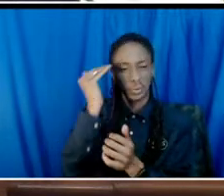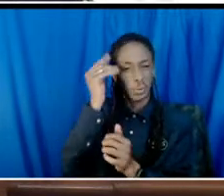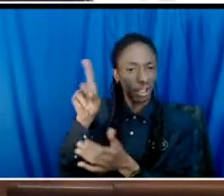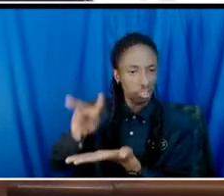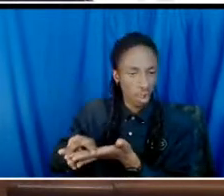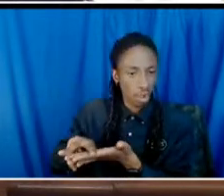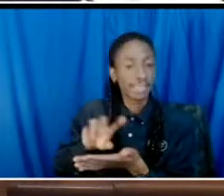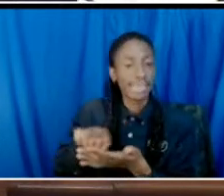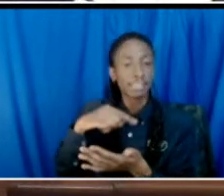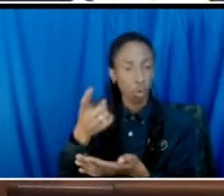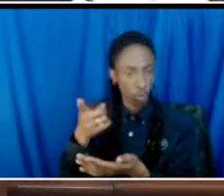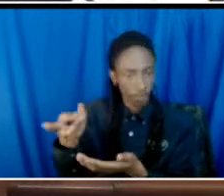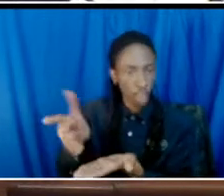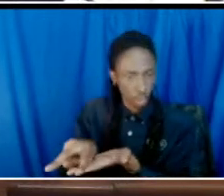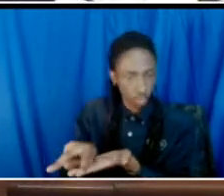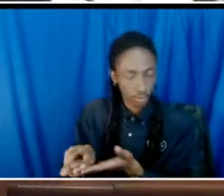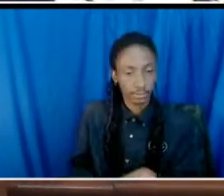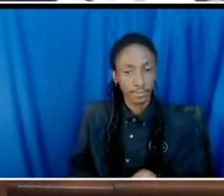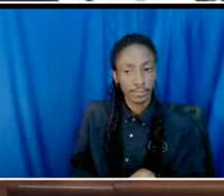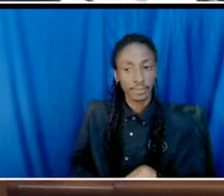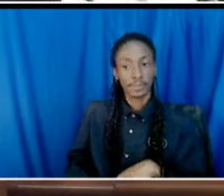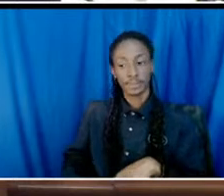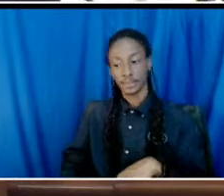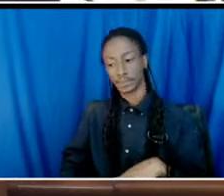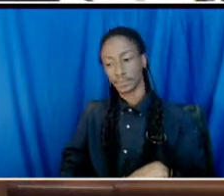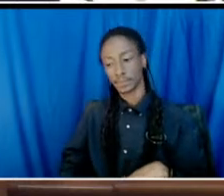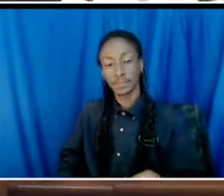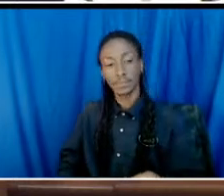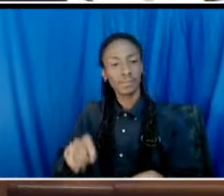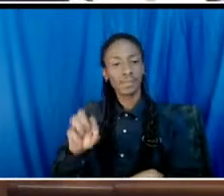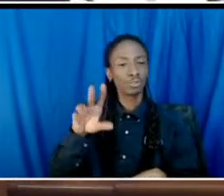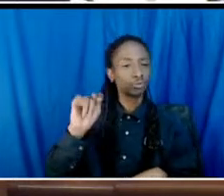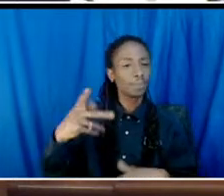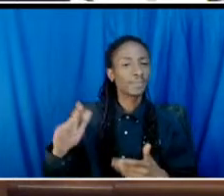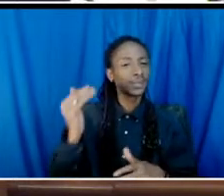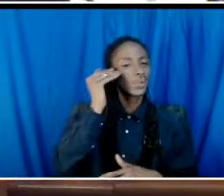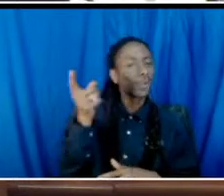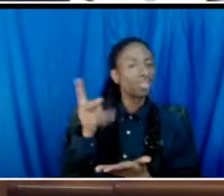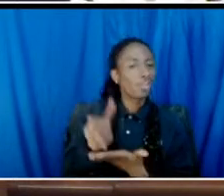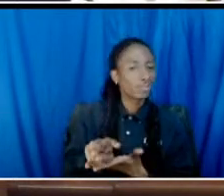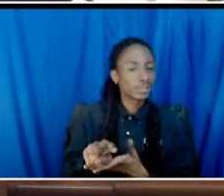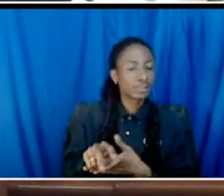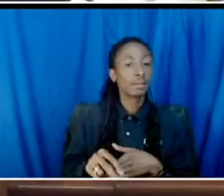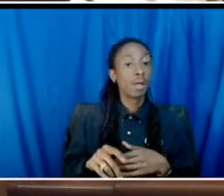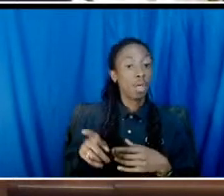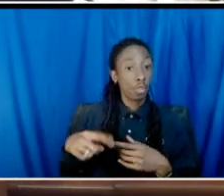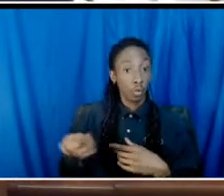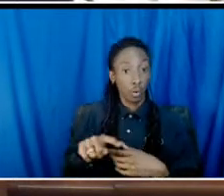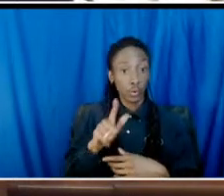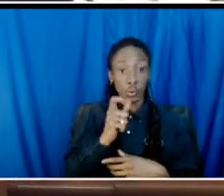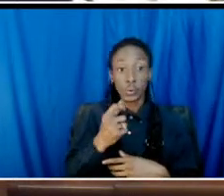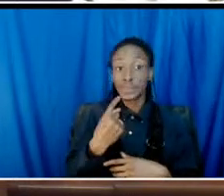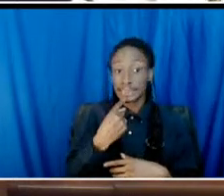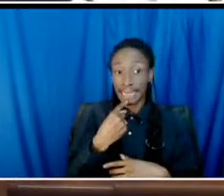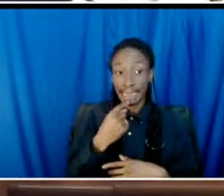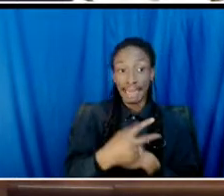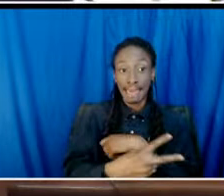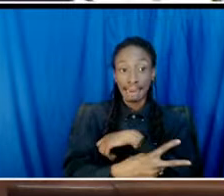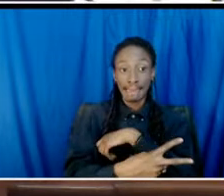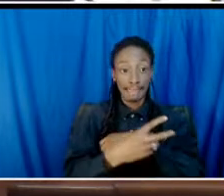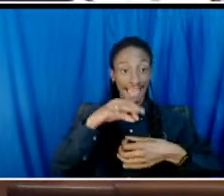told him he lost. Trump knew he lost. Those who say the election was affected